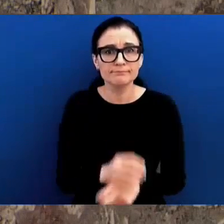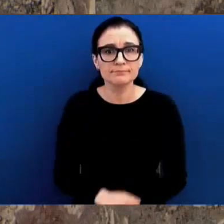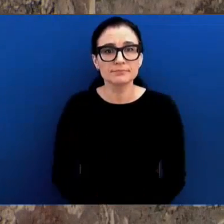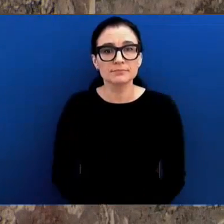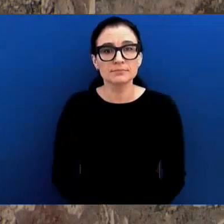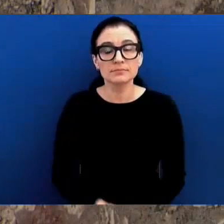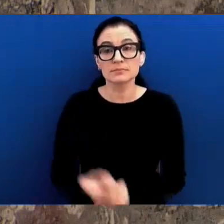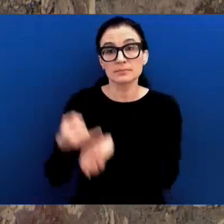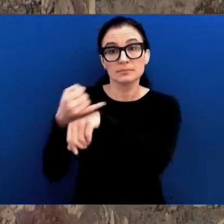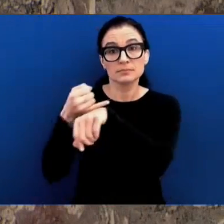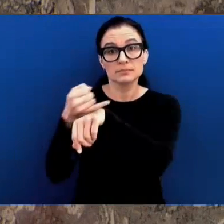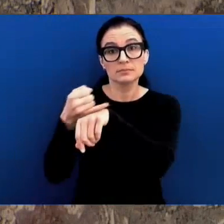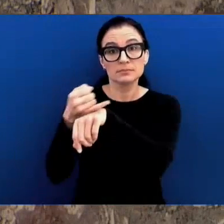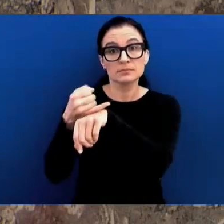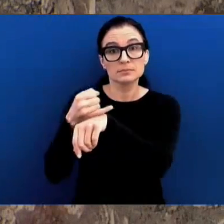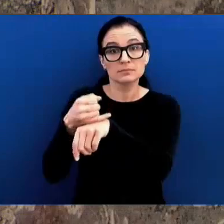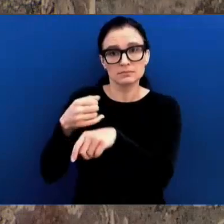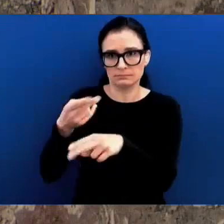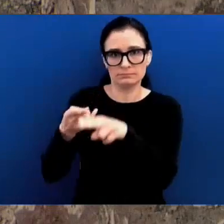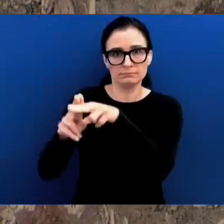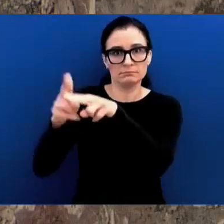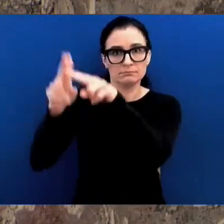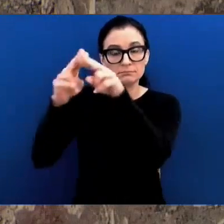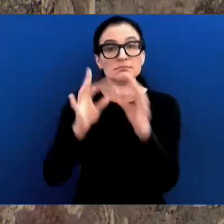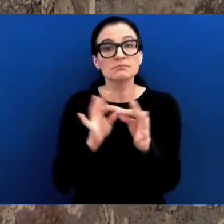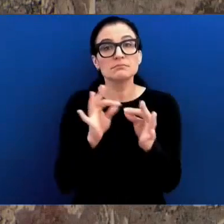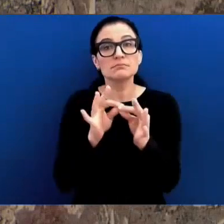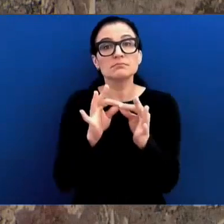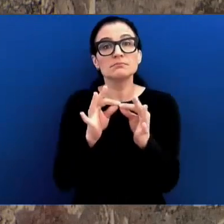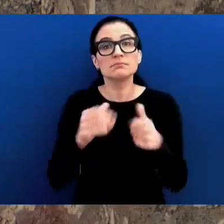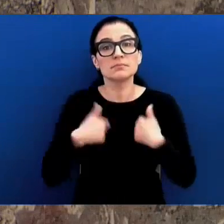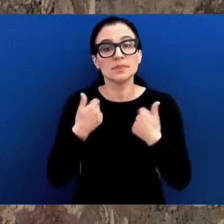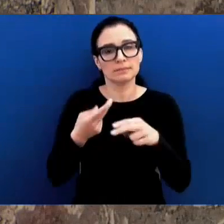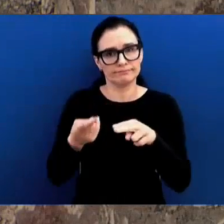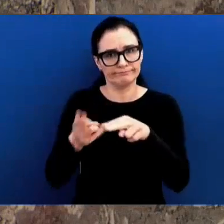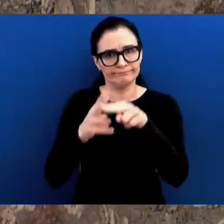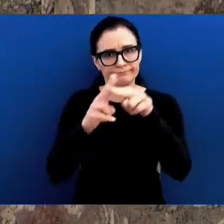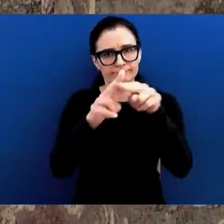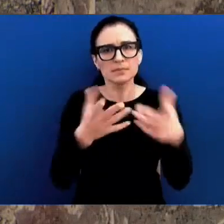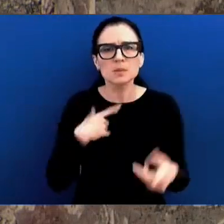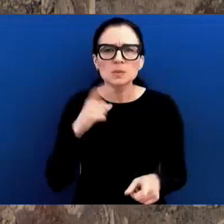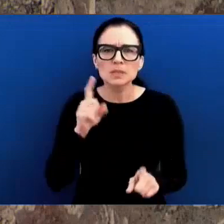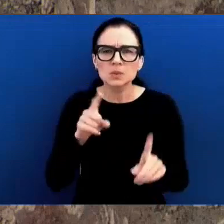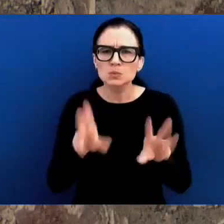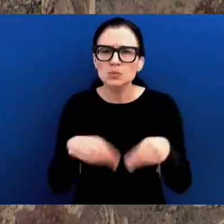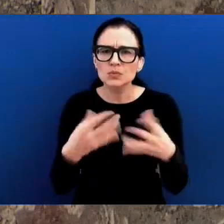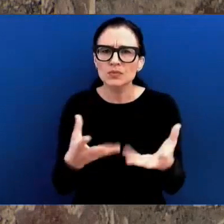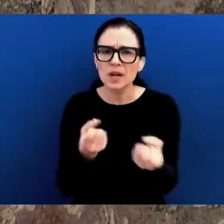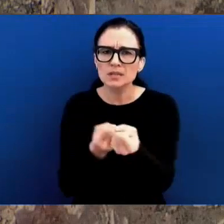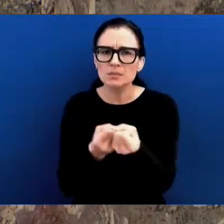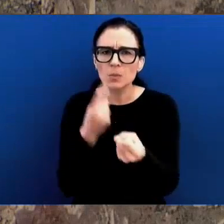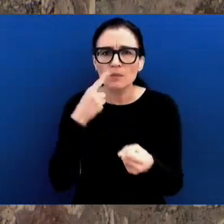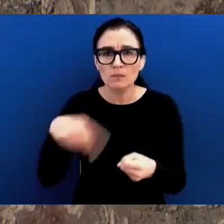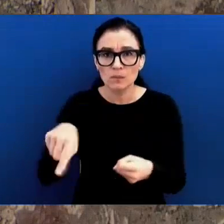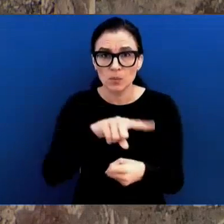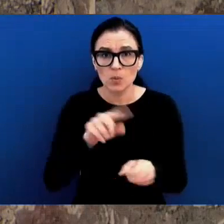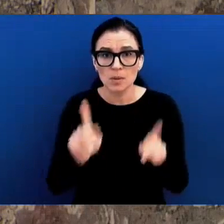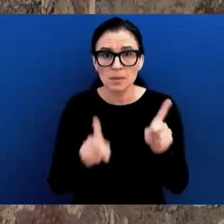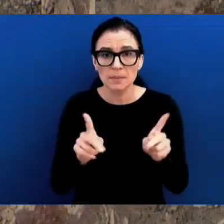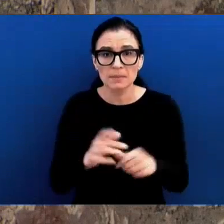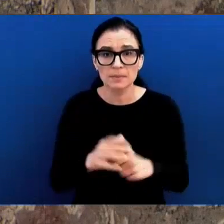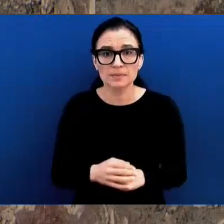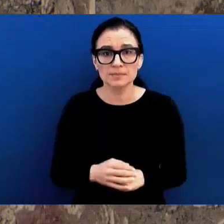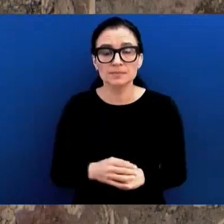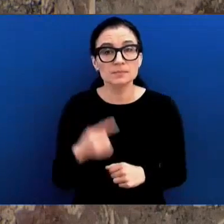up, we need to see more supports for people, and that's what this government is focused on. Whether it's reducing the fees for transit,